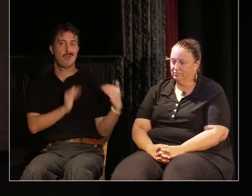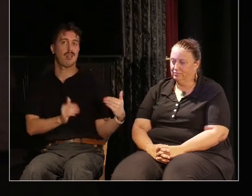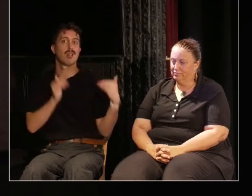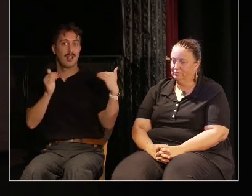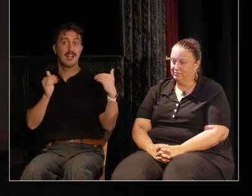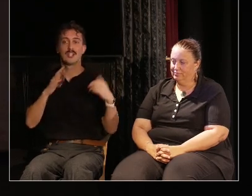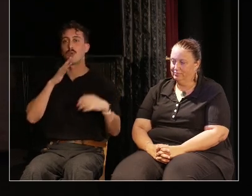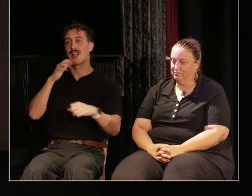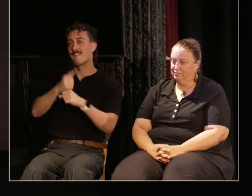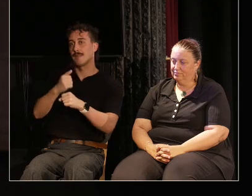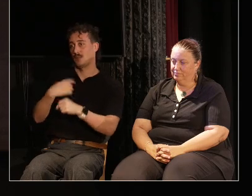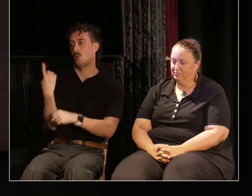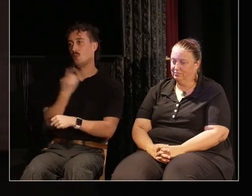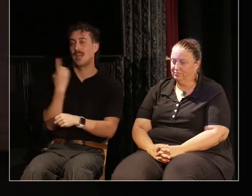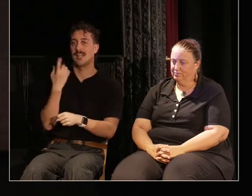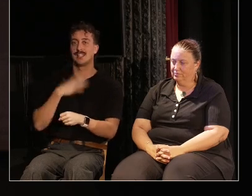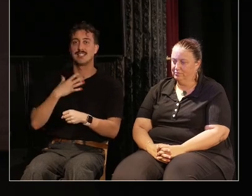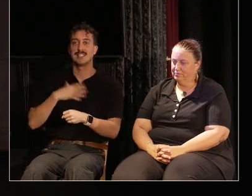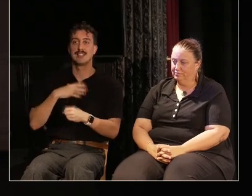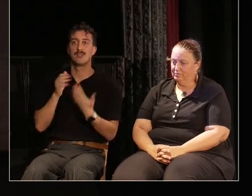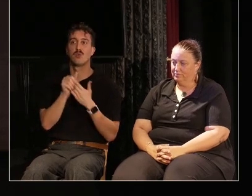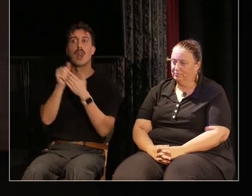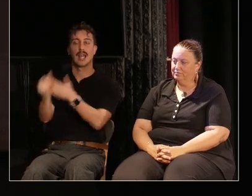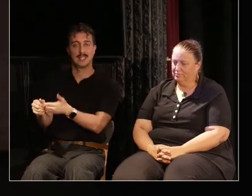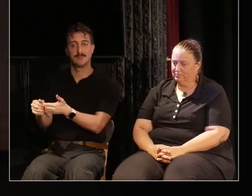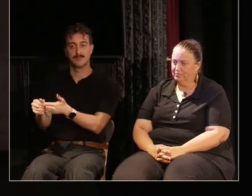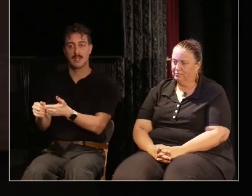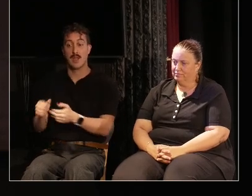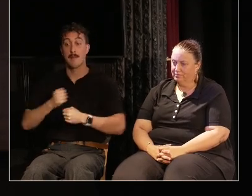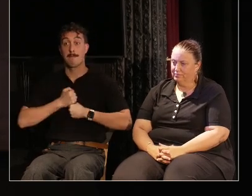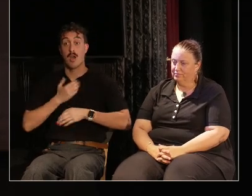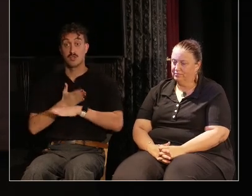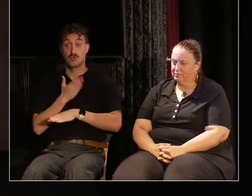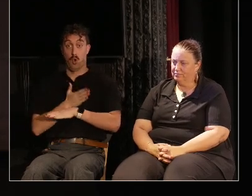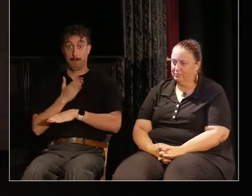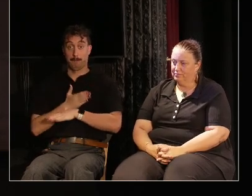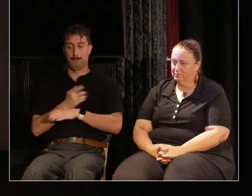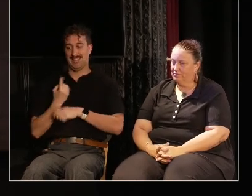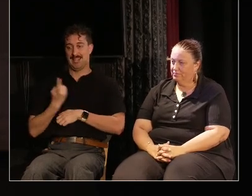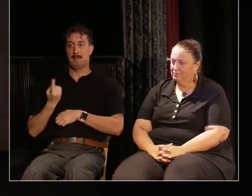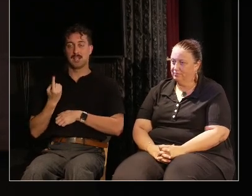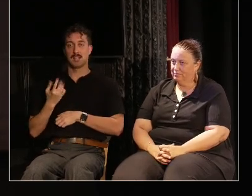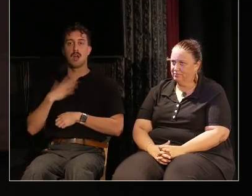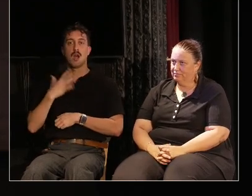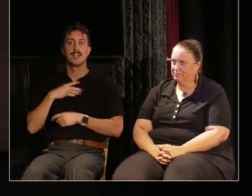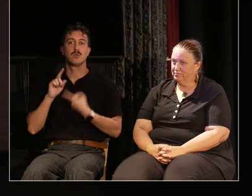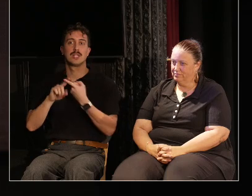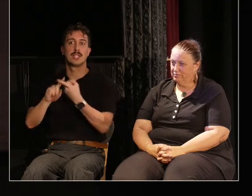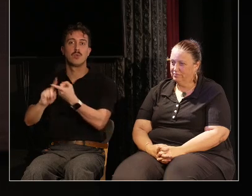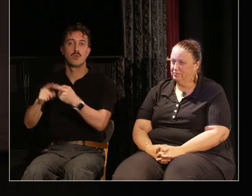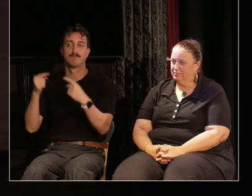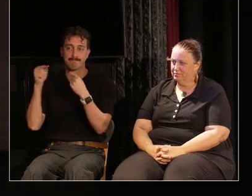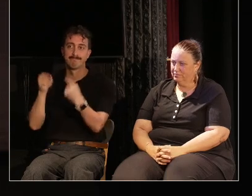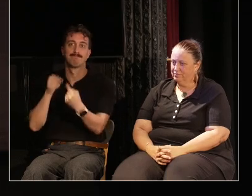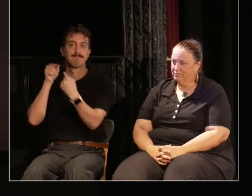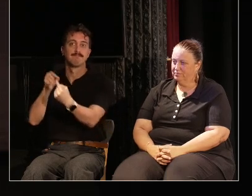federal leadership. We know what needs to be done. And my job is, as a crossbencher, is to continue to fight this fight and